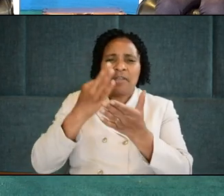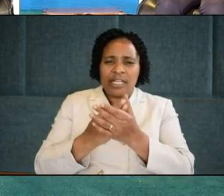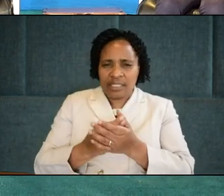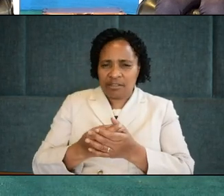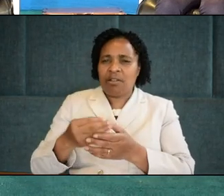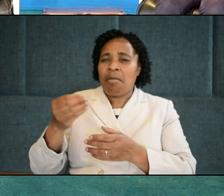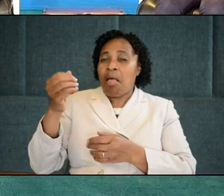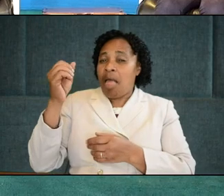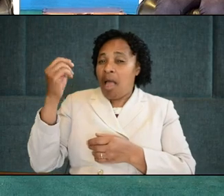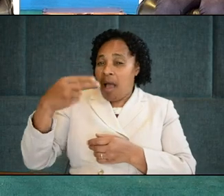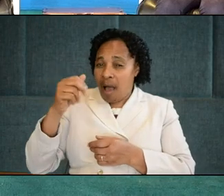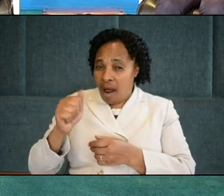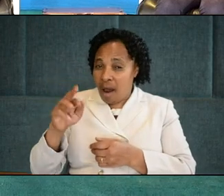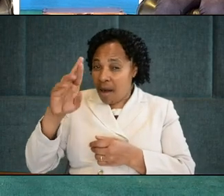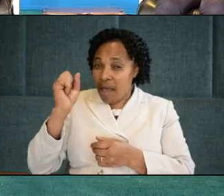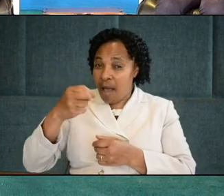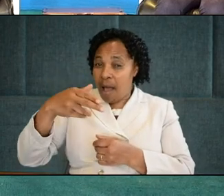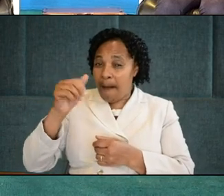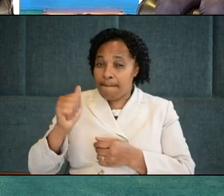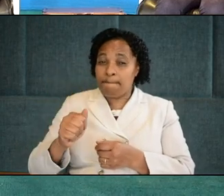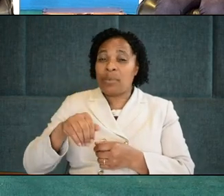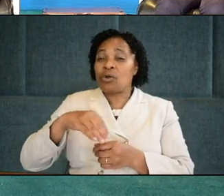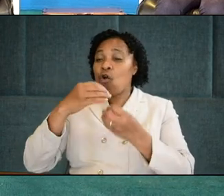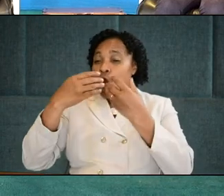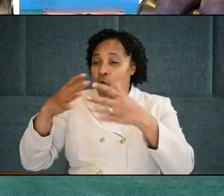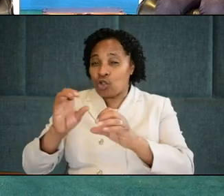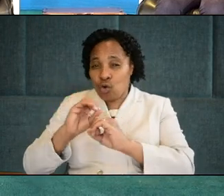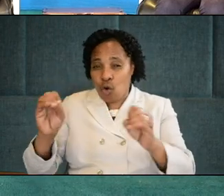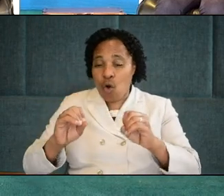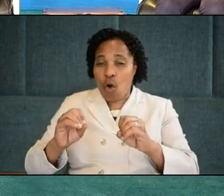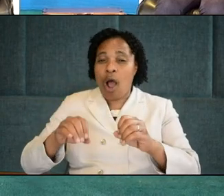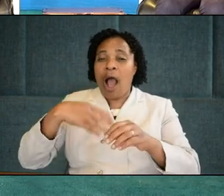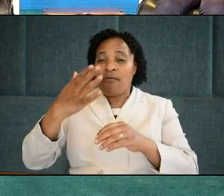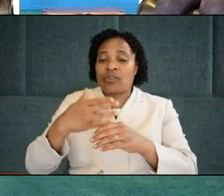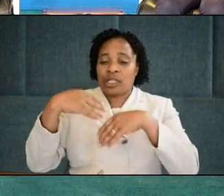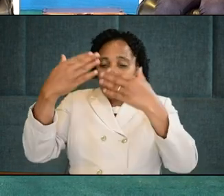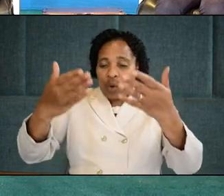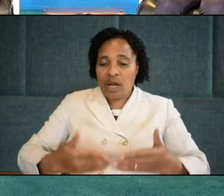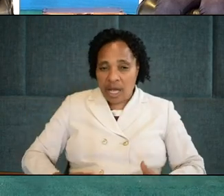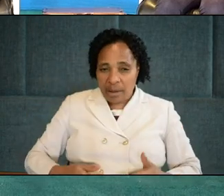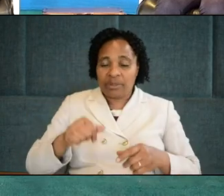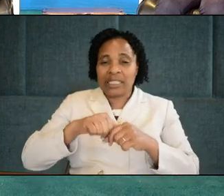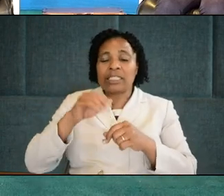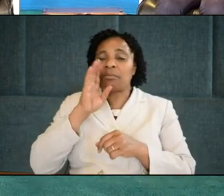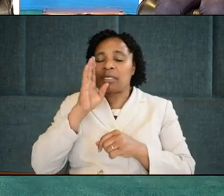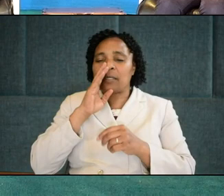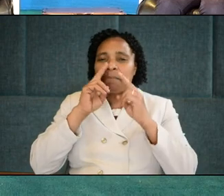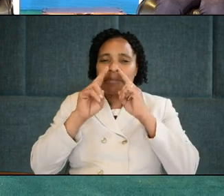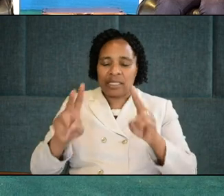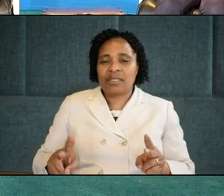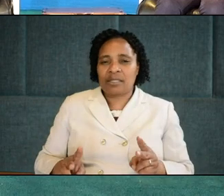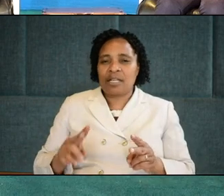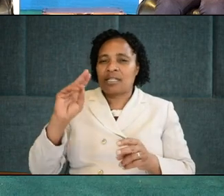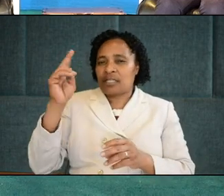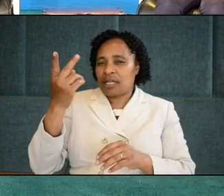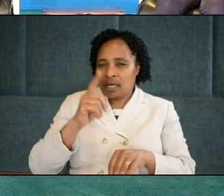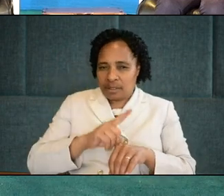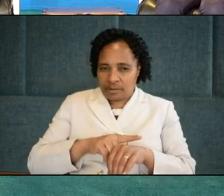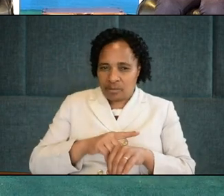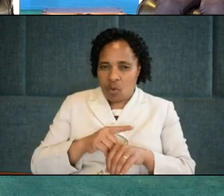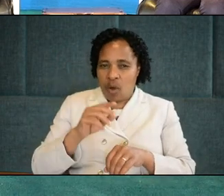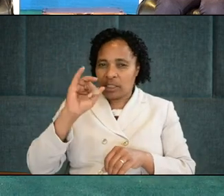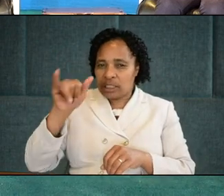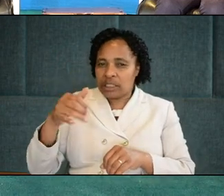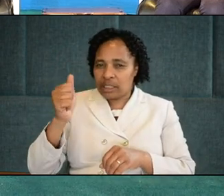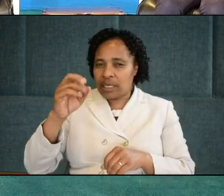not perish along with those who were disobedient after she welcomed the spies in peace. The second one, it says, in this, from